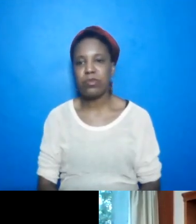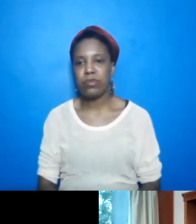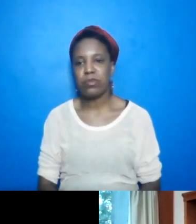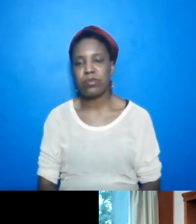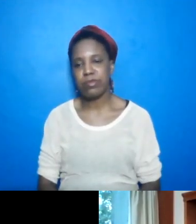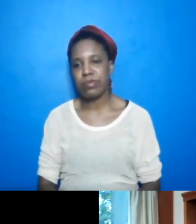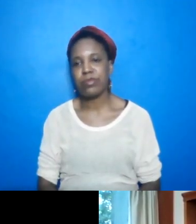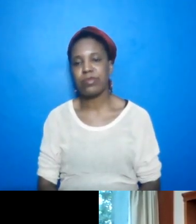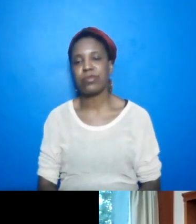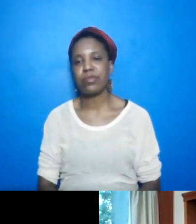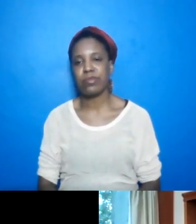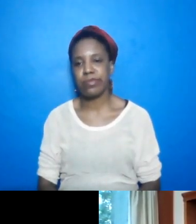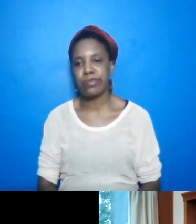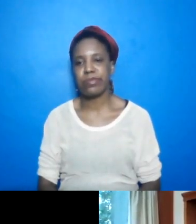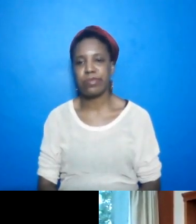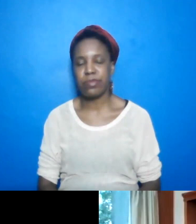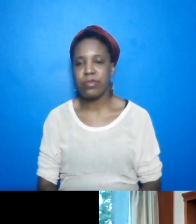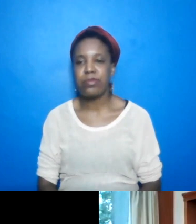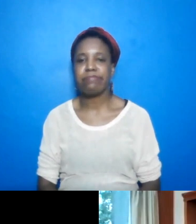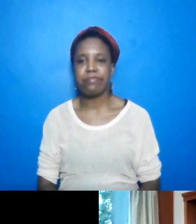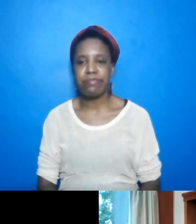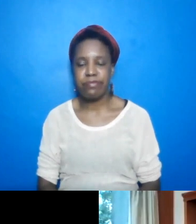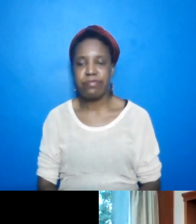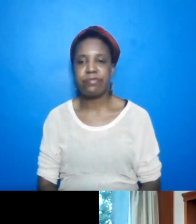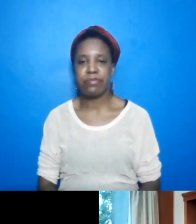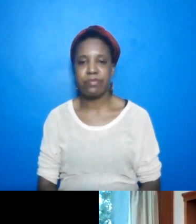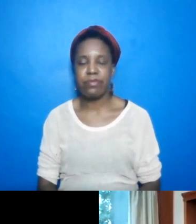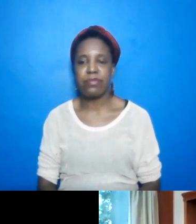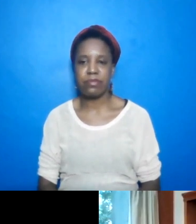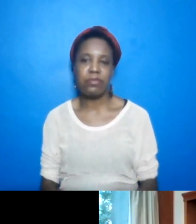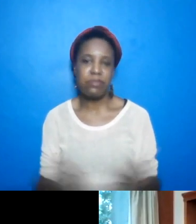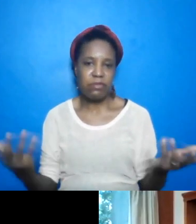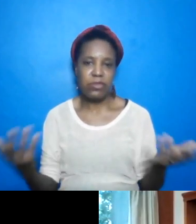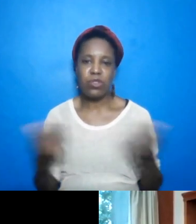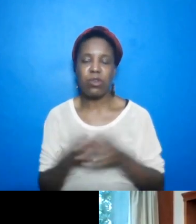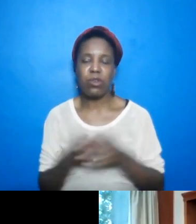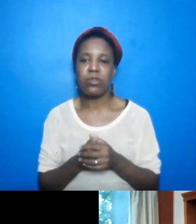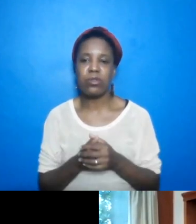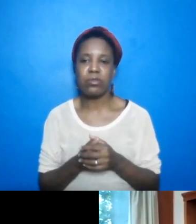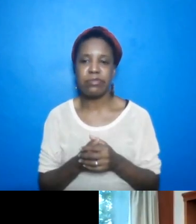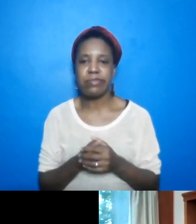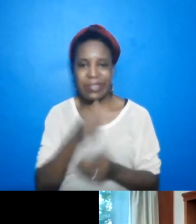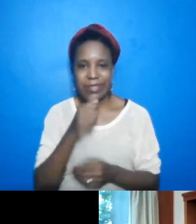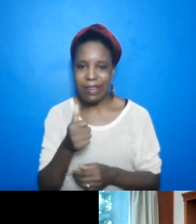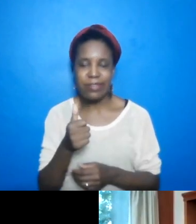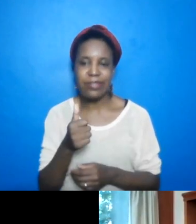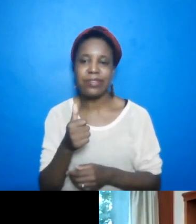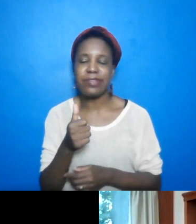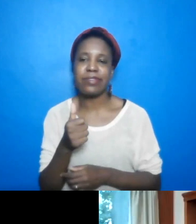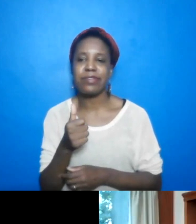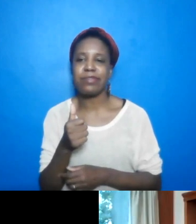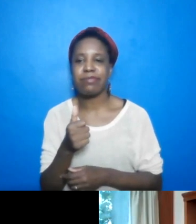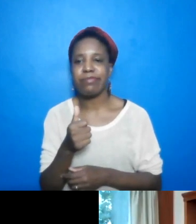to a variety of segments of the group, of the society. So it's not a particular